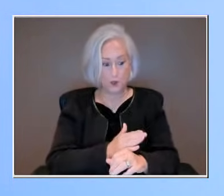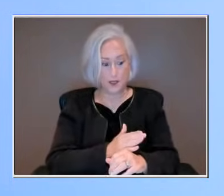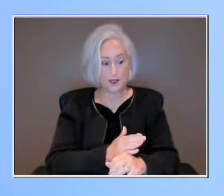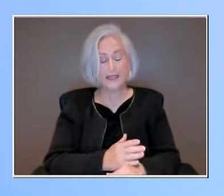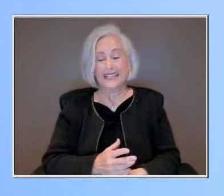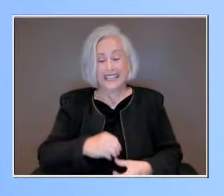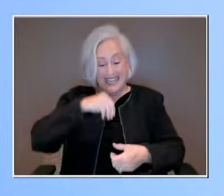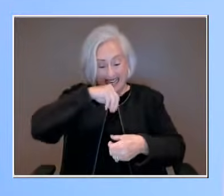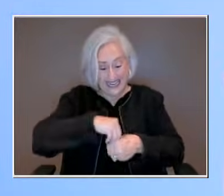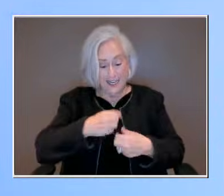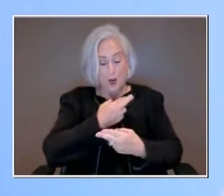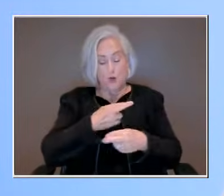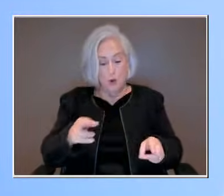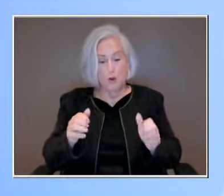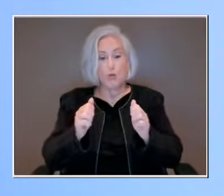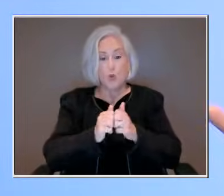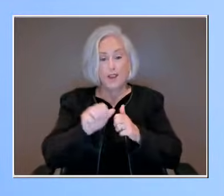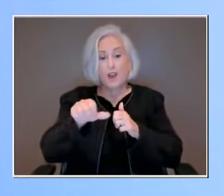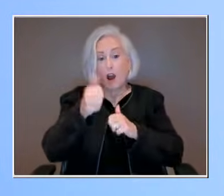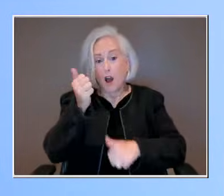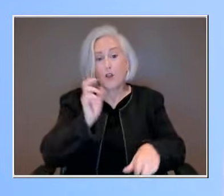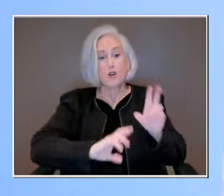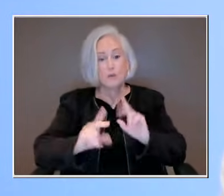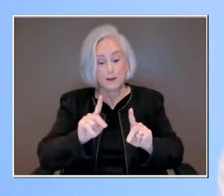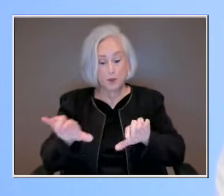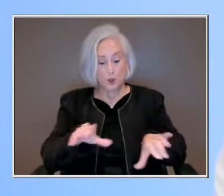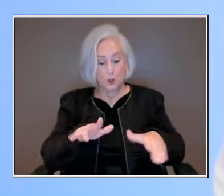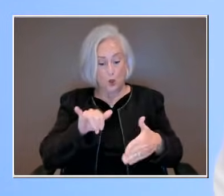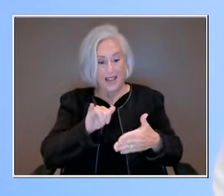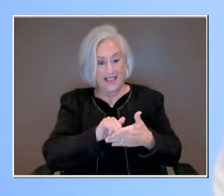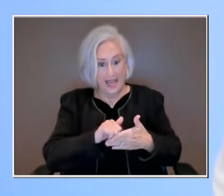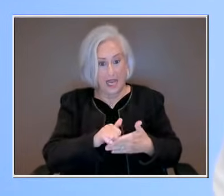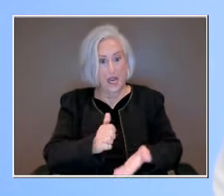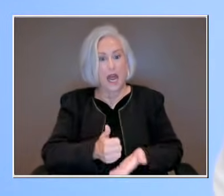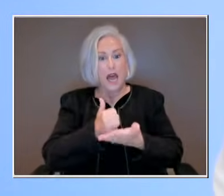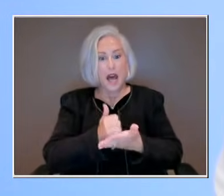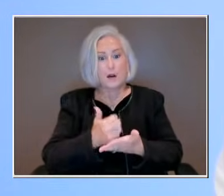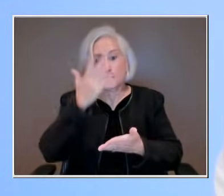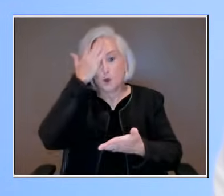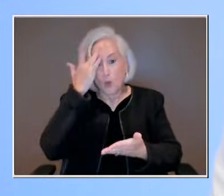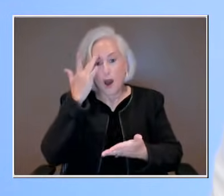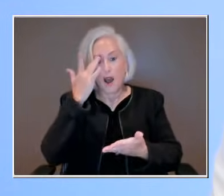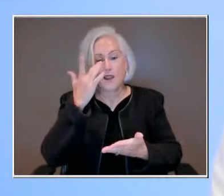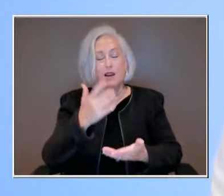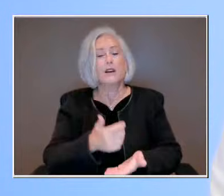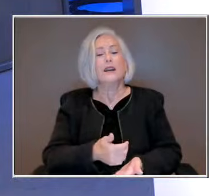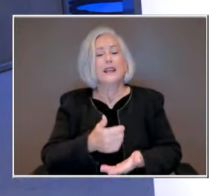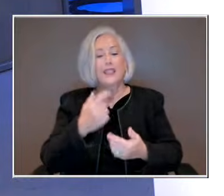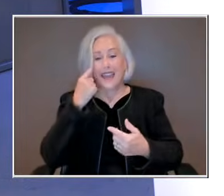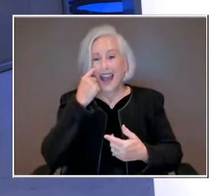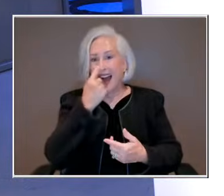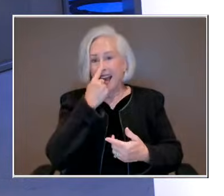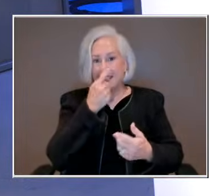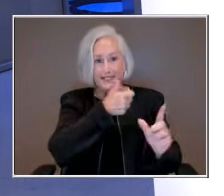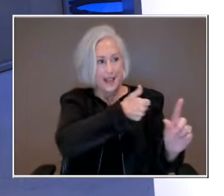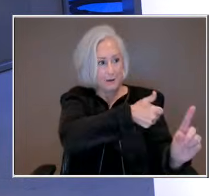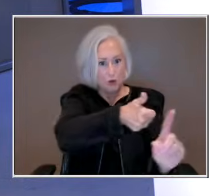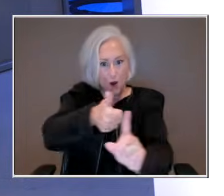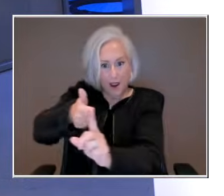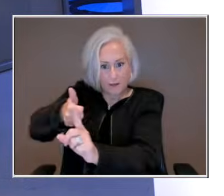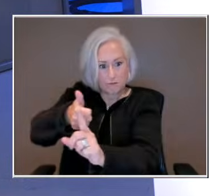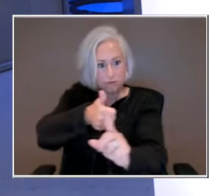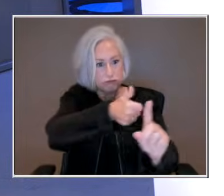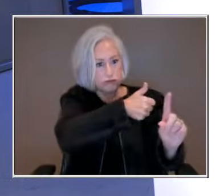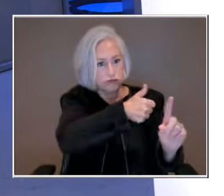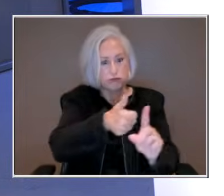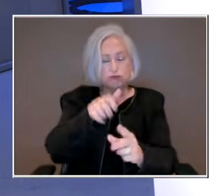brain engagement, and really gets the eyes moving too. All can be really beneficial. Dr. Mann, what's your take on that? I